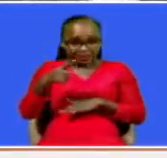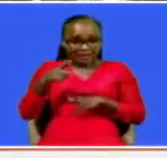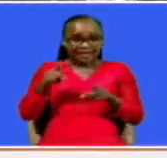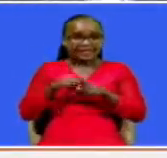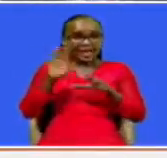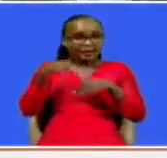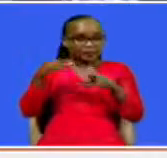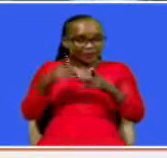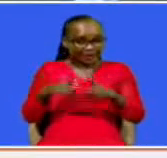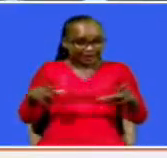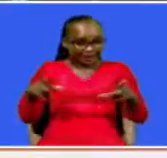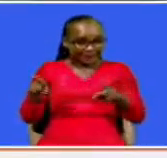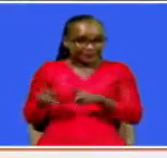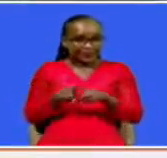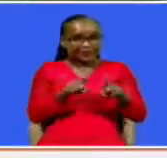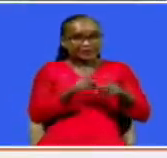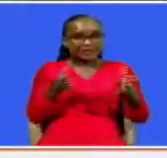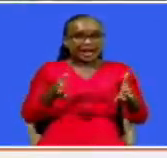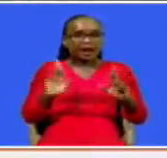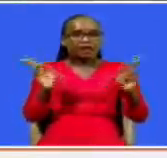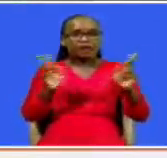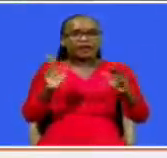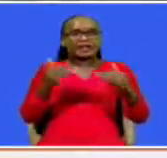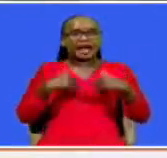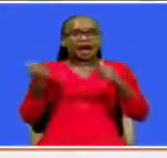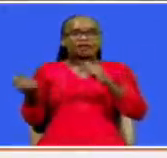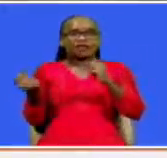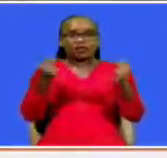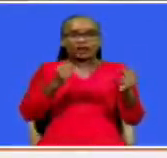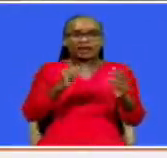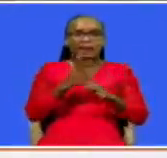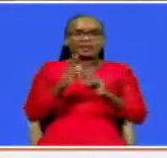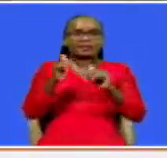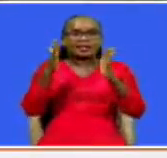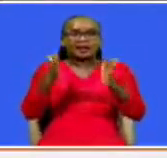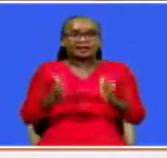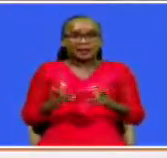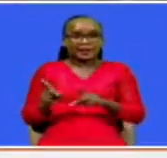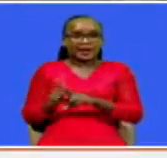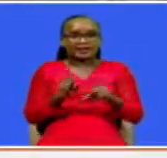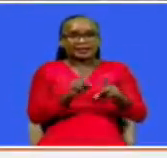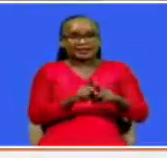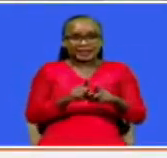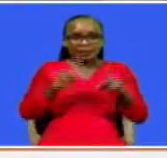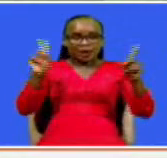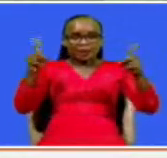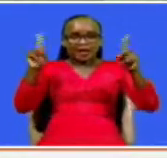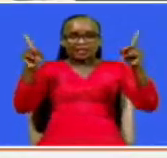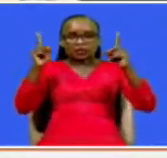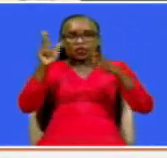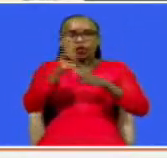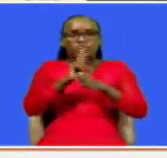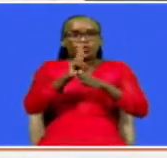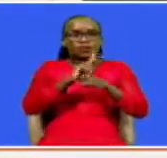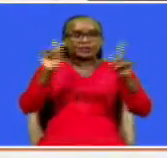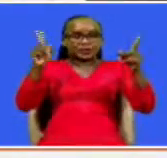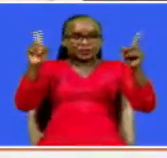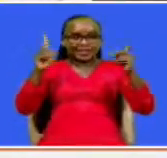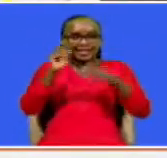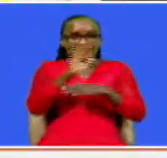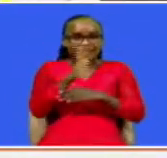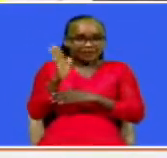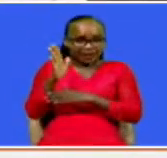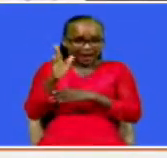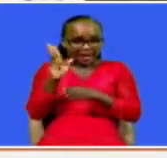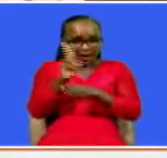Already the rush for Mau land is already brewing conflicts between the farmers and the native pastoralists who used to graze in the forest.